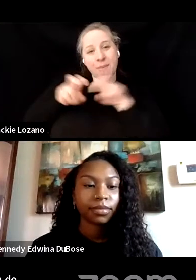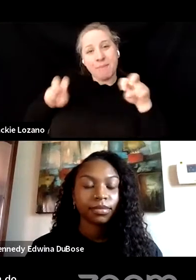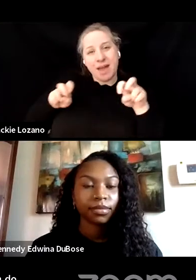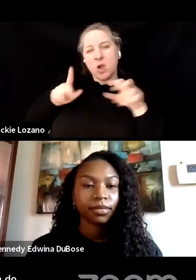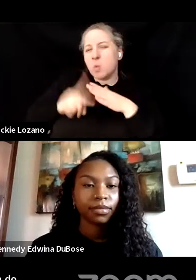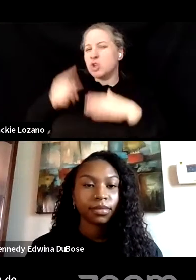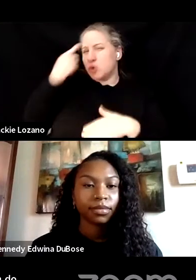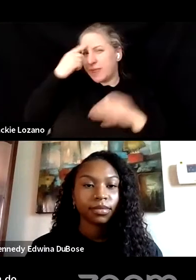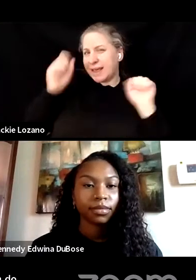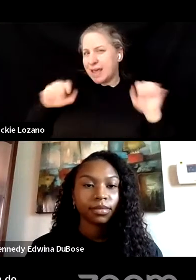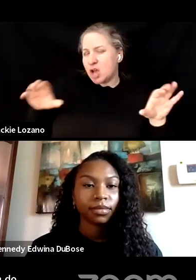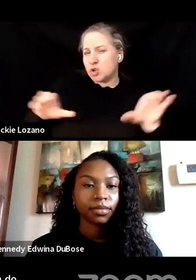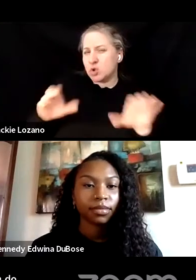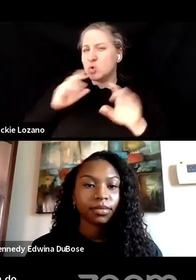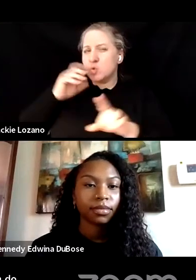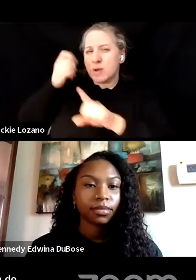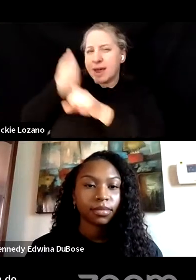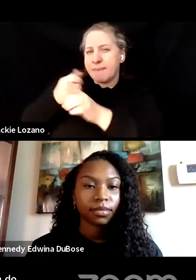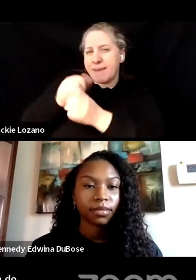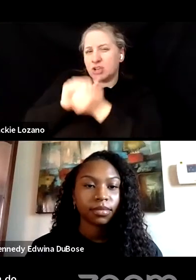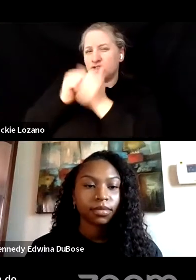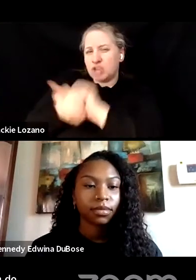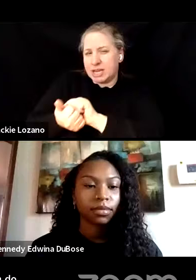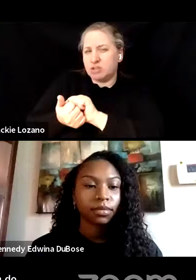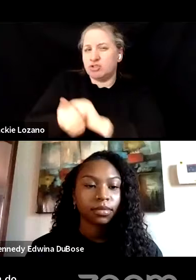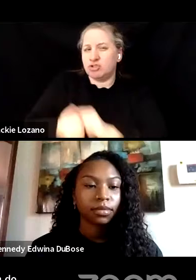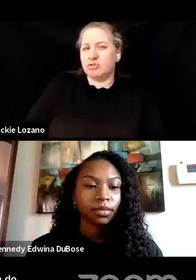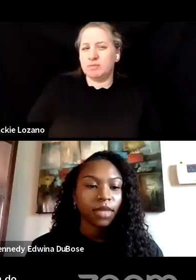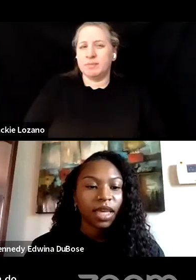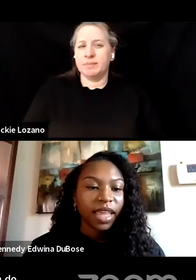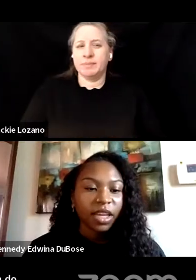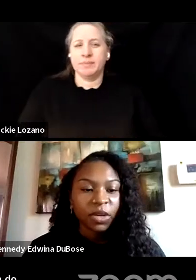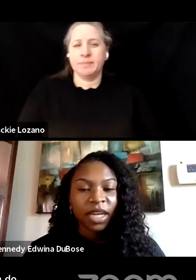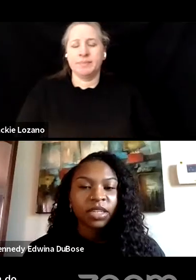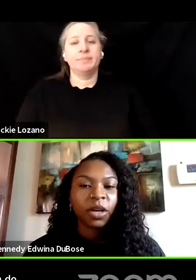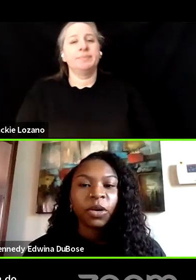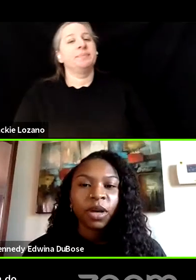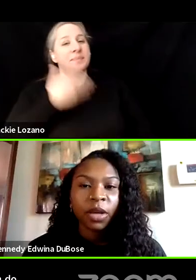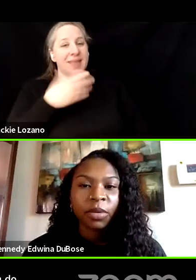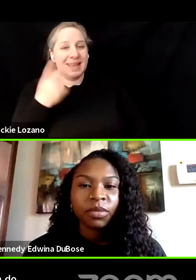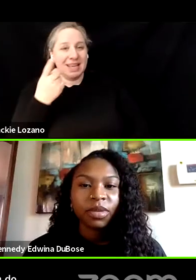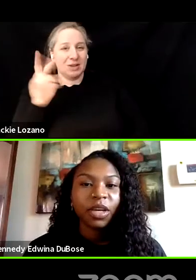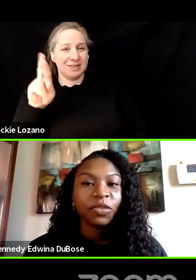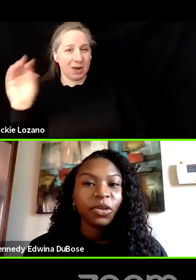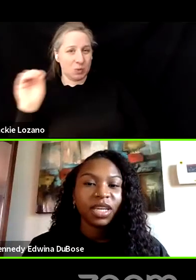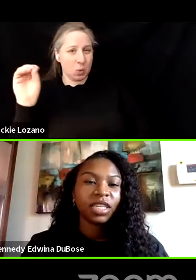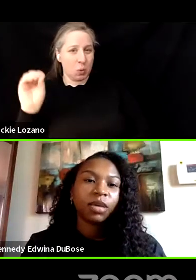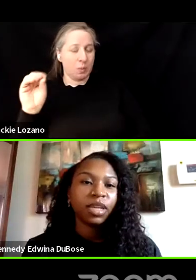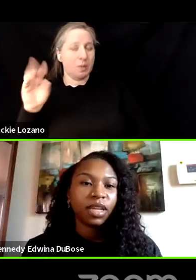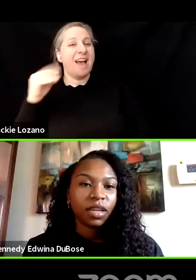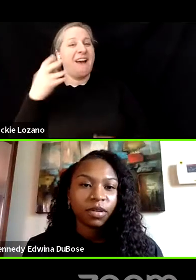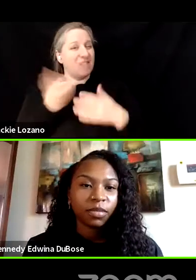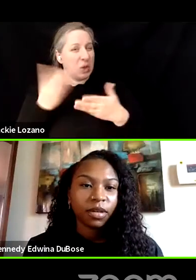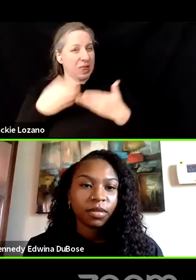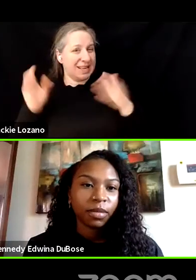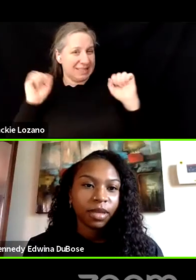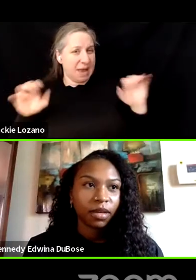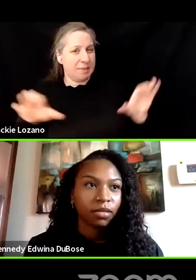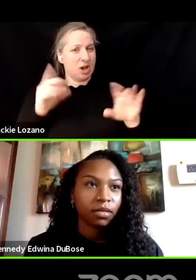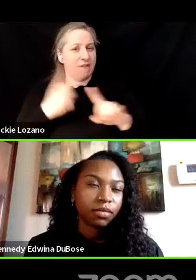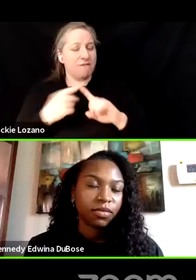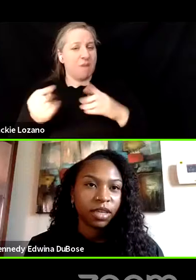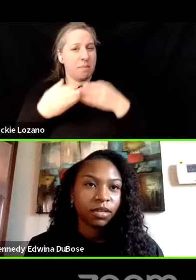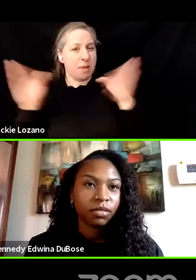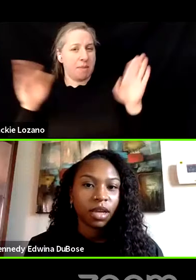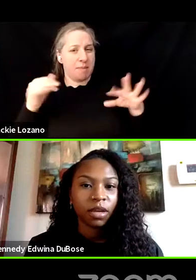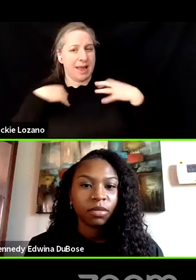think can be done to then impact change from that lens? Thank you, Dr. O. A few things can be done from the public